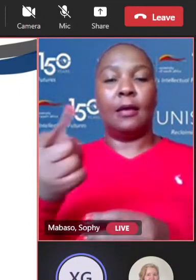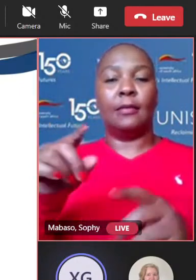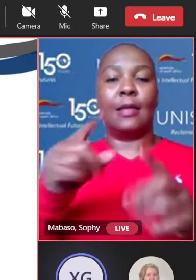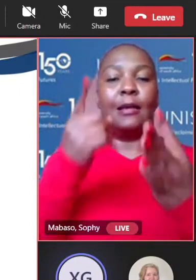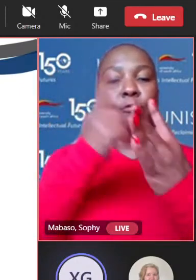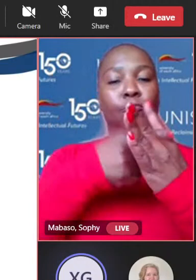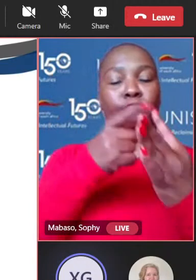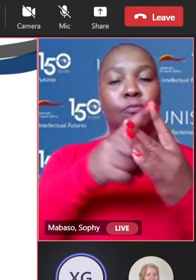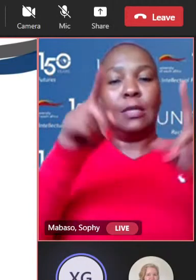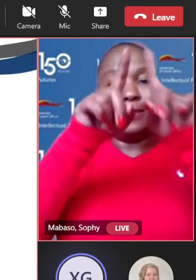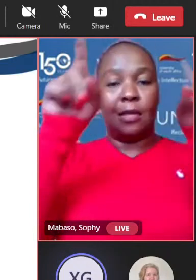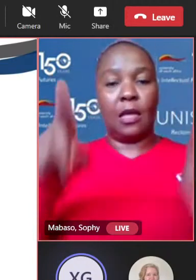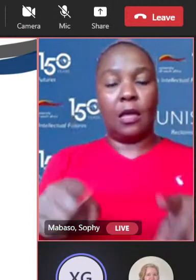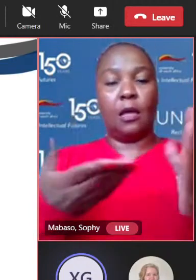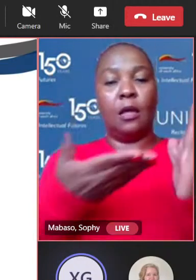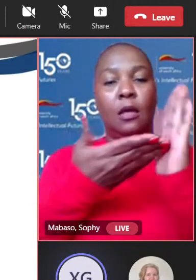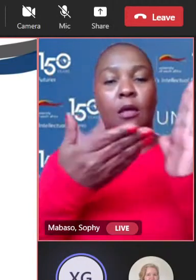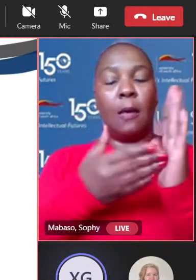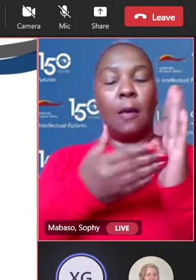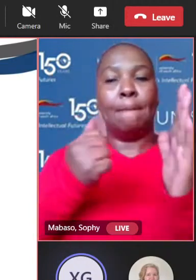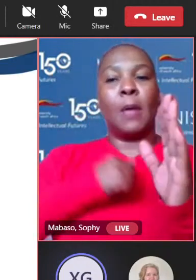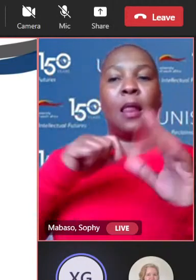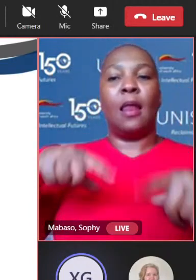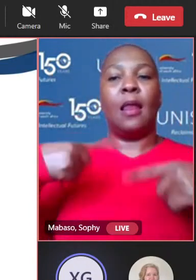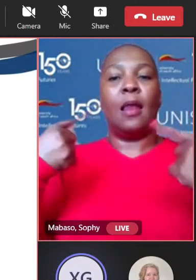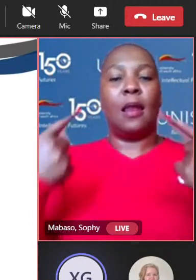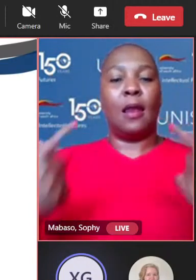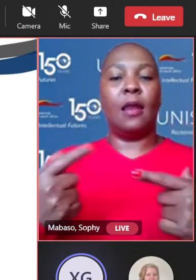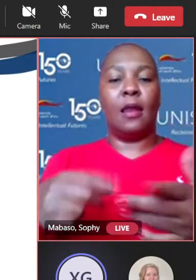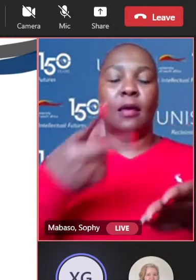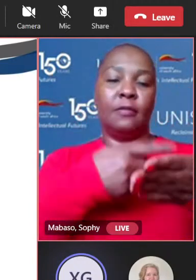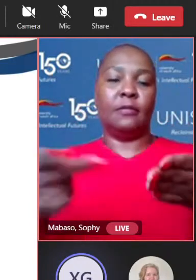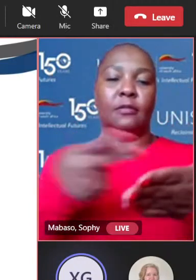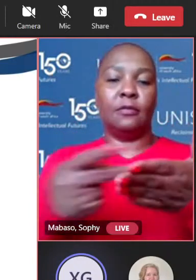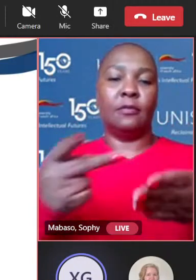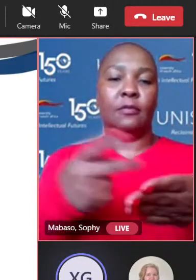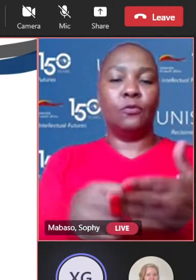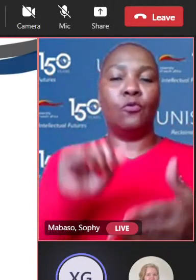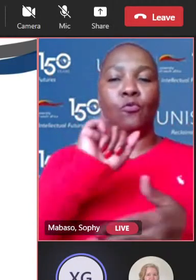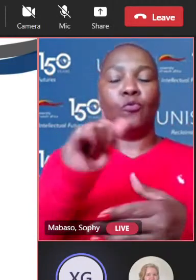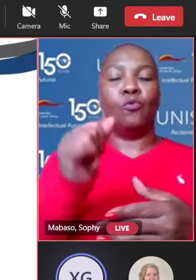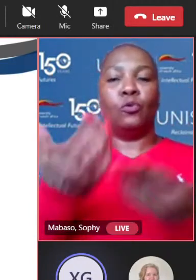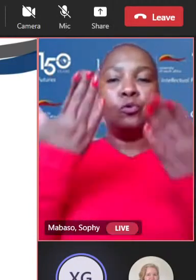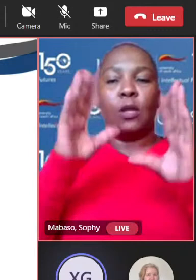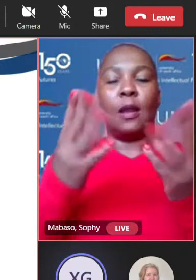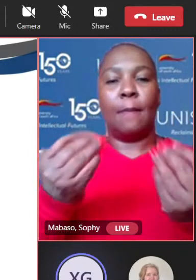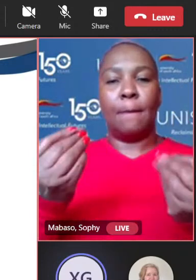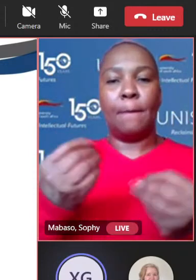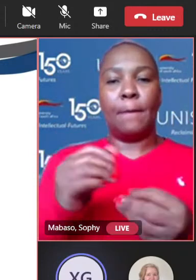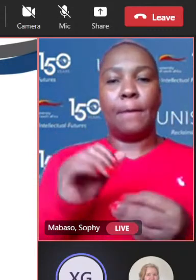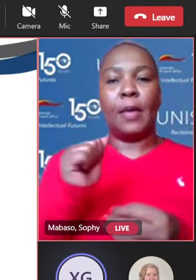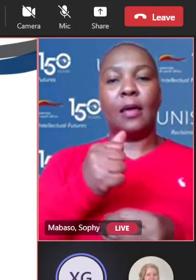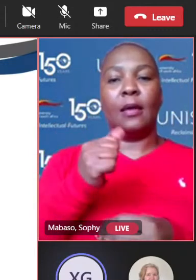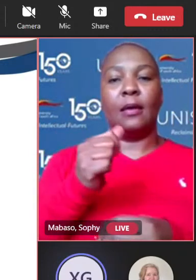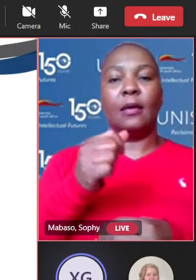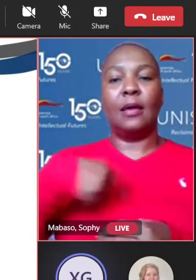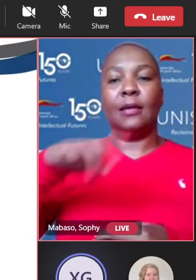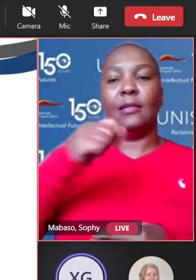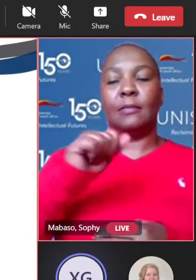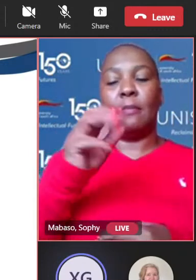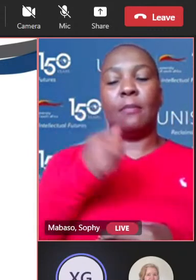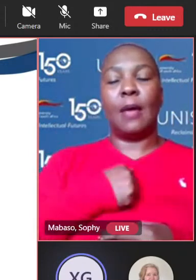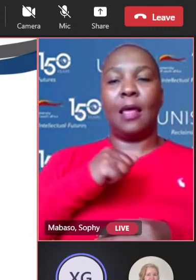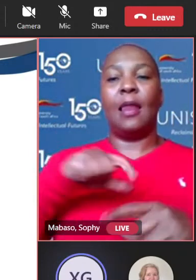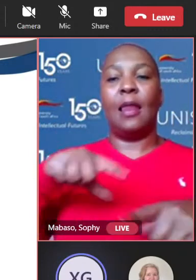to you, your MyLife email address is your student number at mylife.unisa, and your phone number that is on record